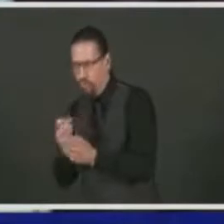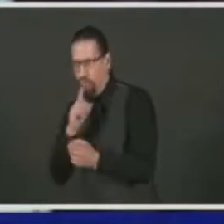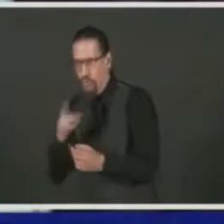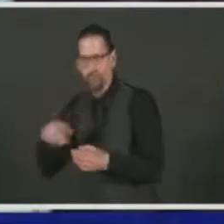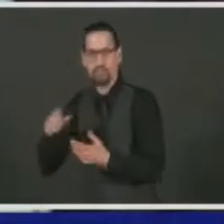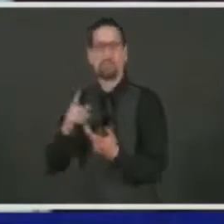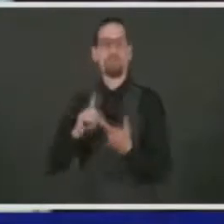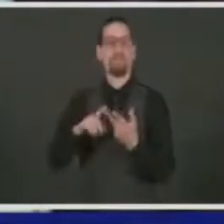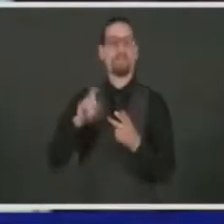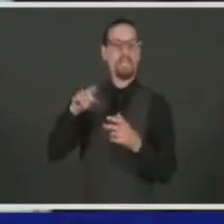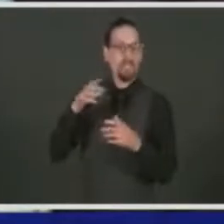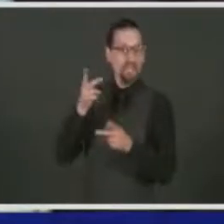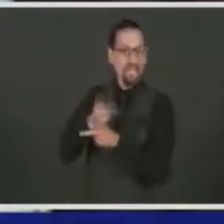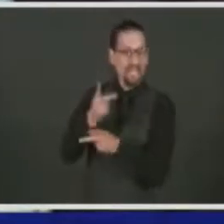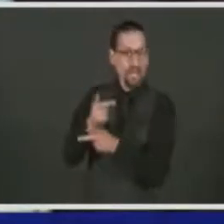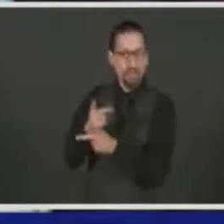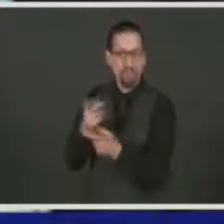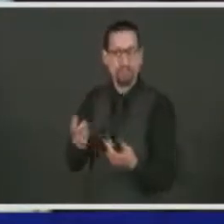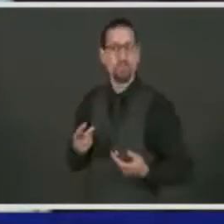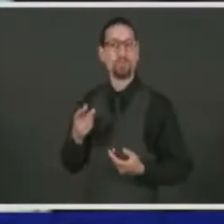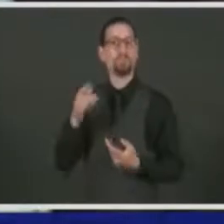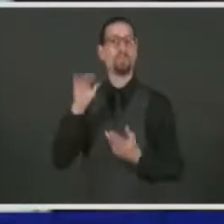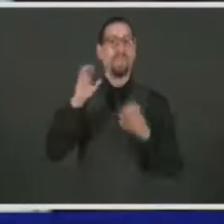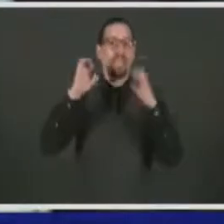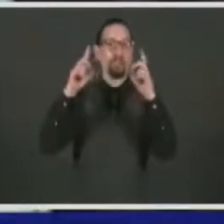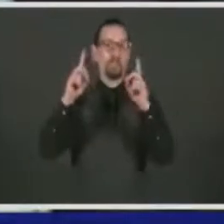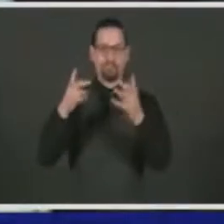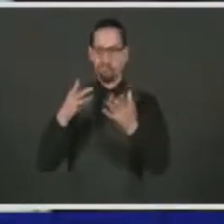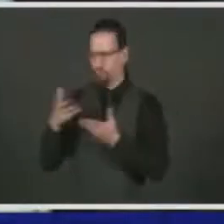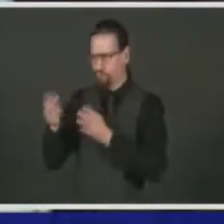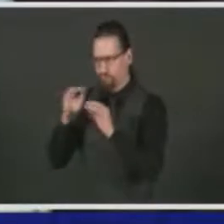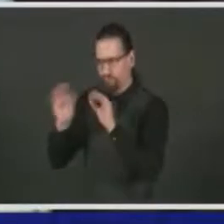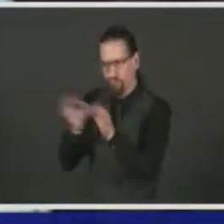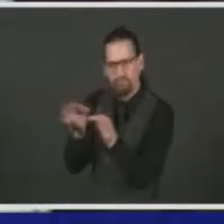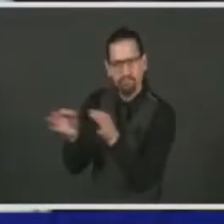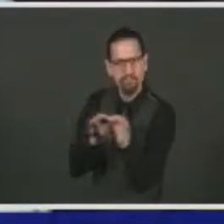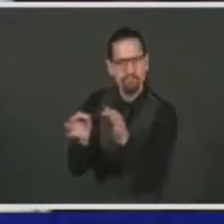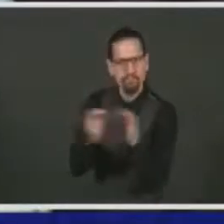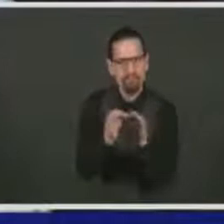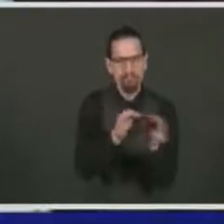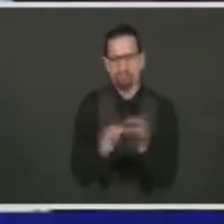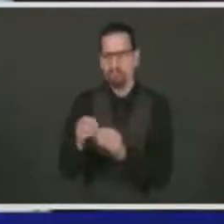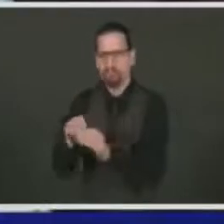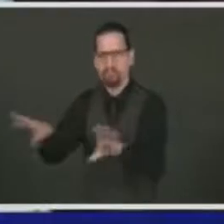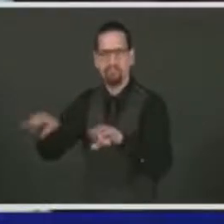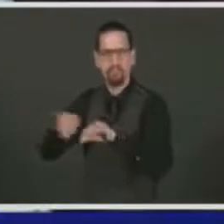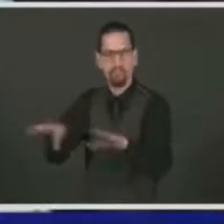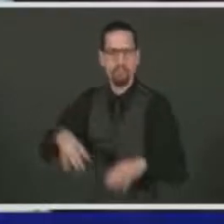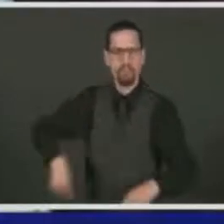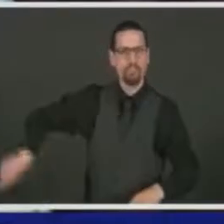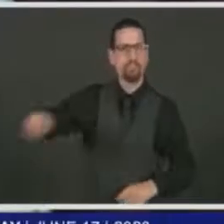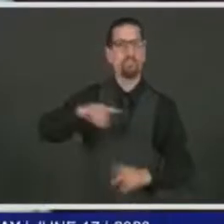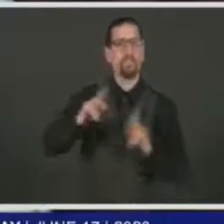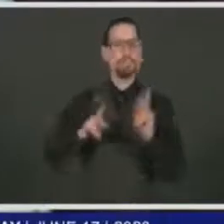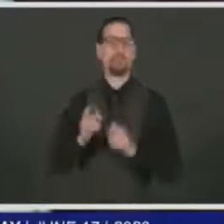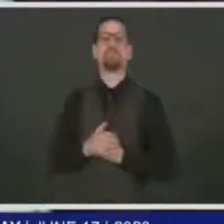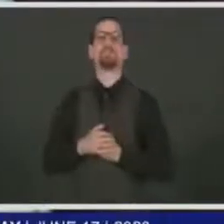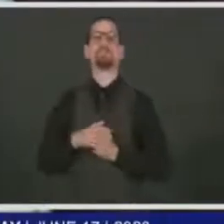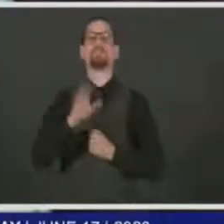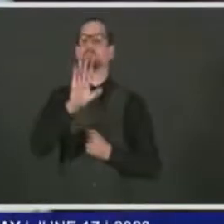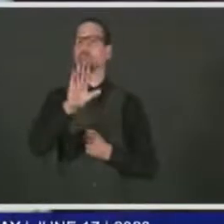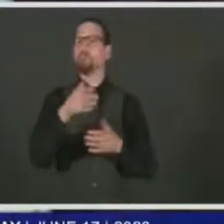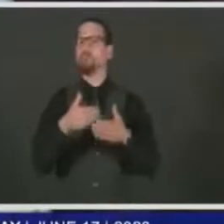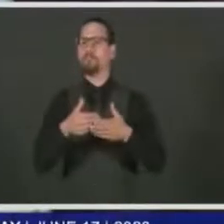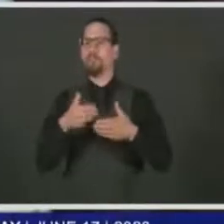back to the governor, I can make one last comment on that. We've been talking a lot in the last week about schools